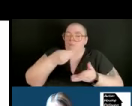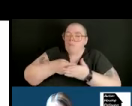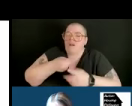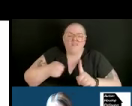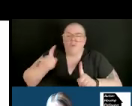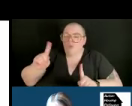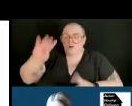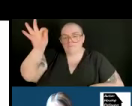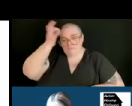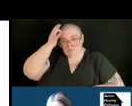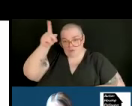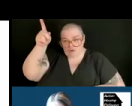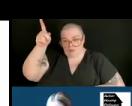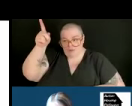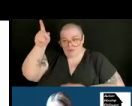the person or household.